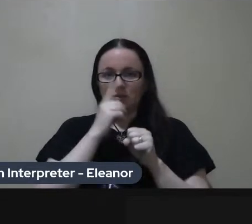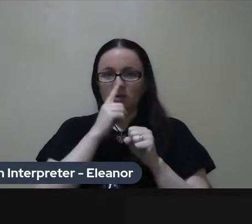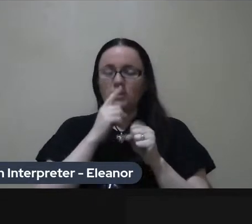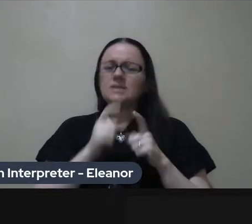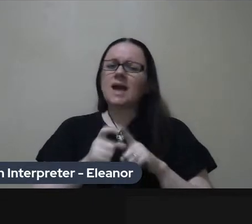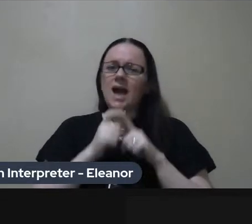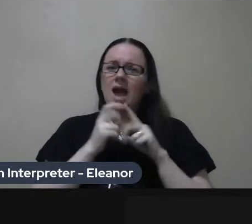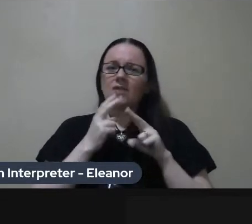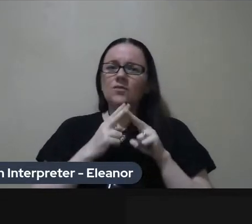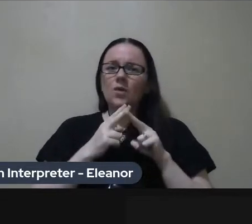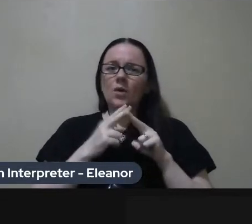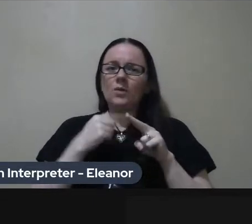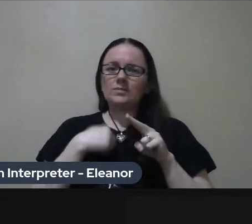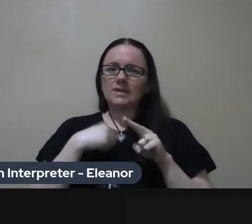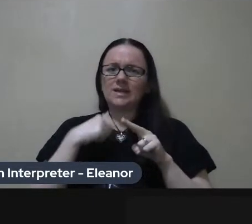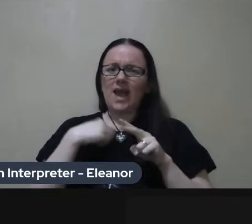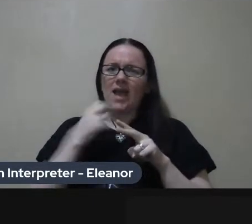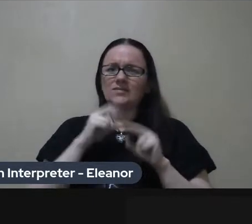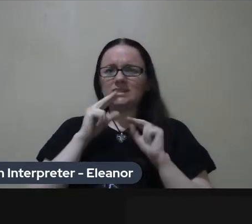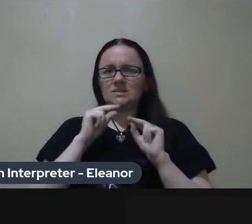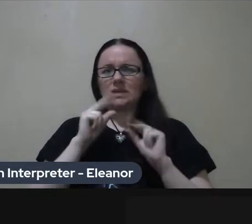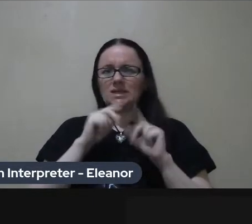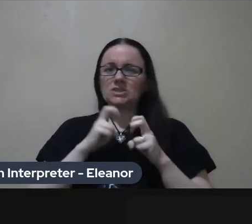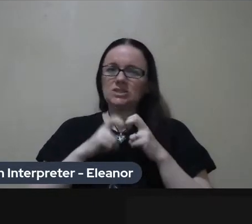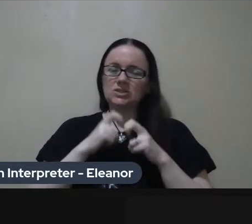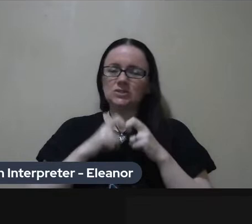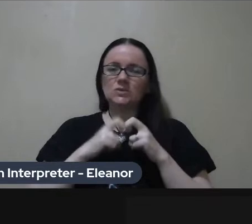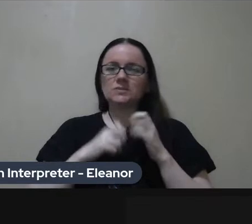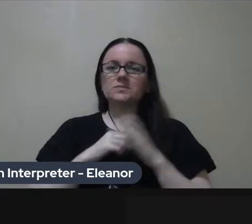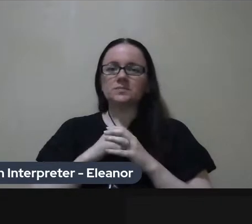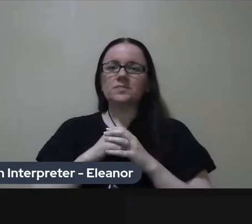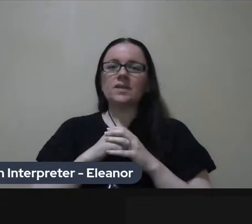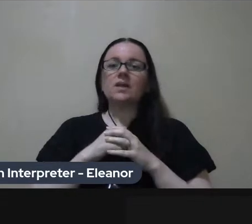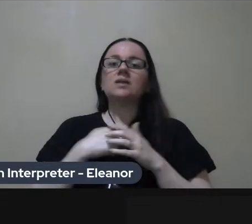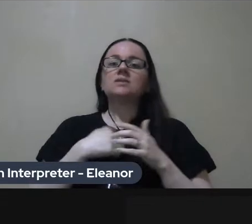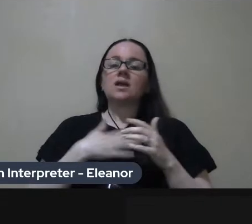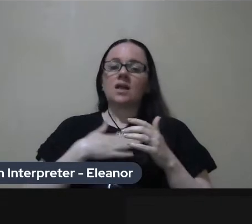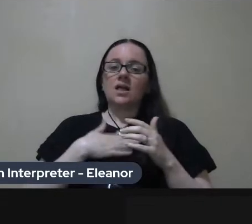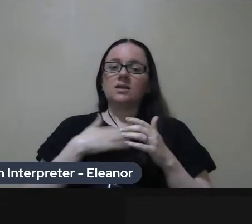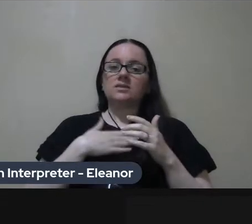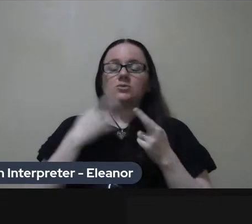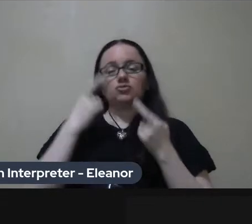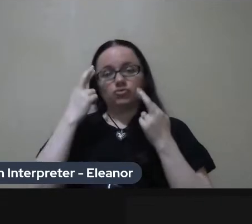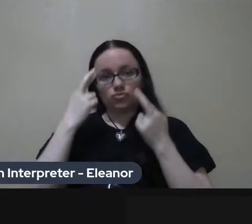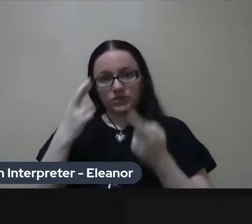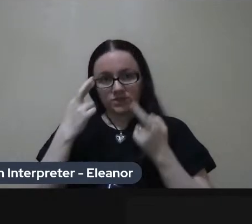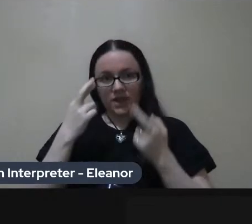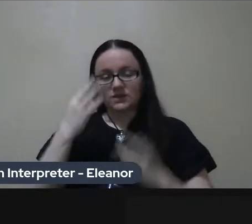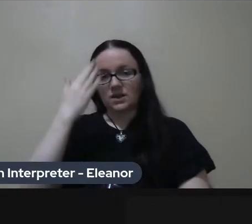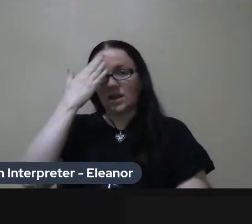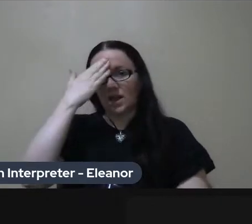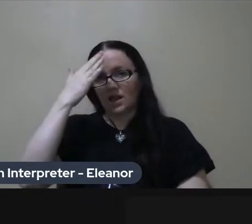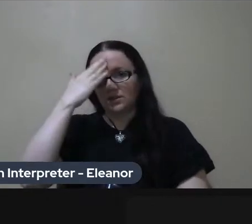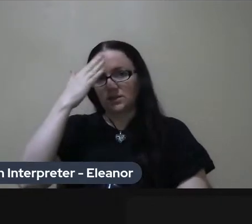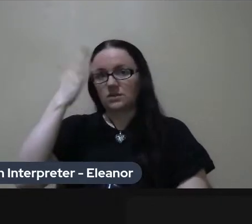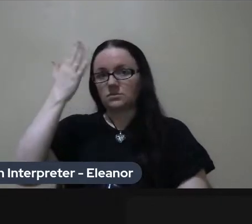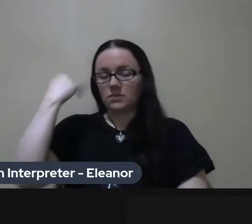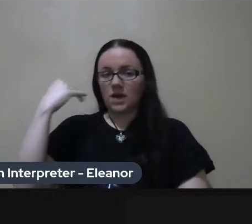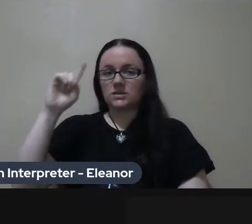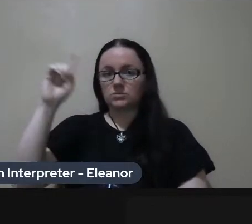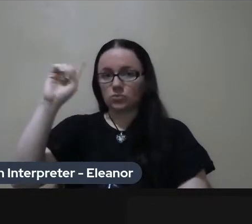some speech issues to say, but the Bapangarang people. So I'd like to pay my respects to their elders, past and